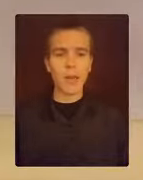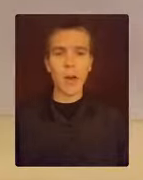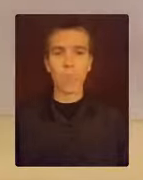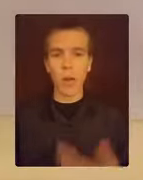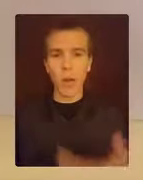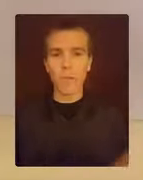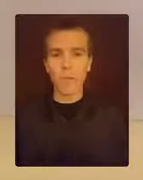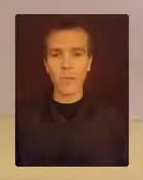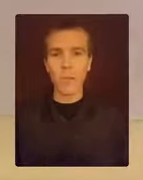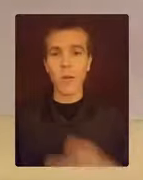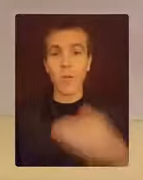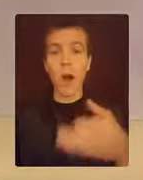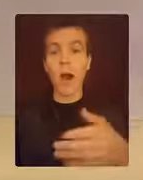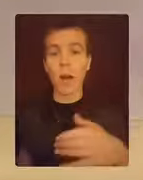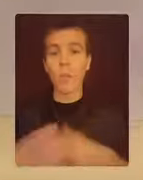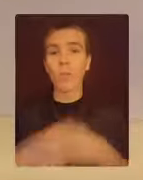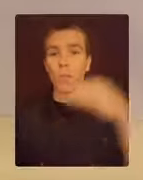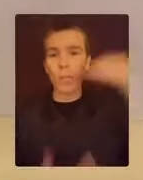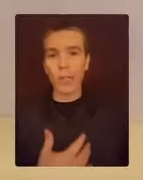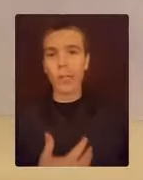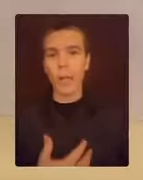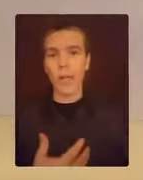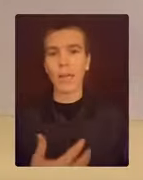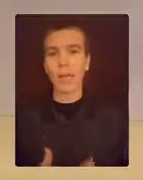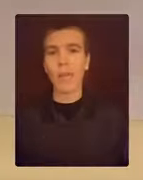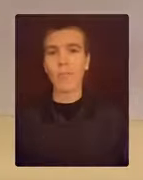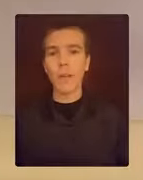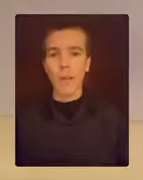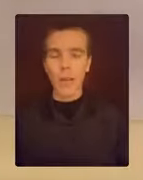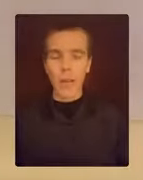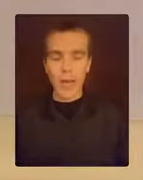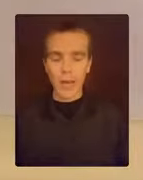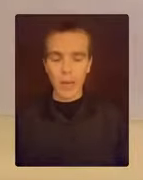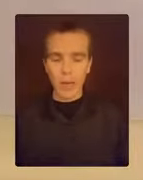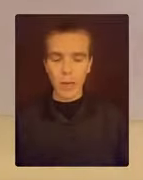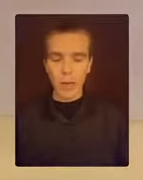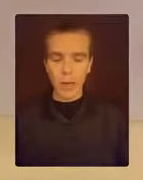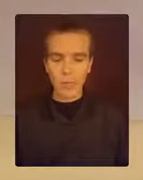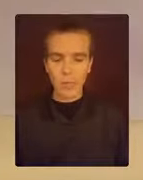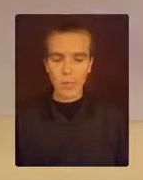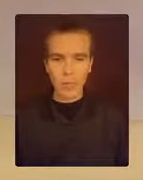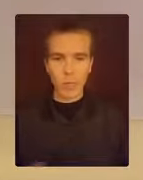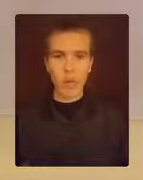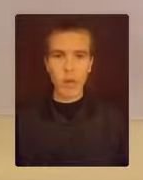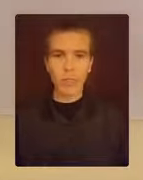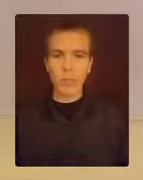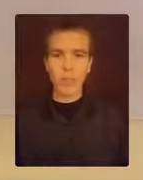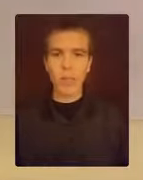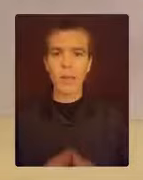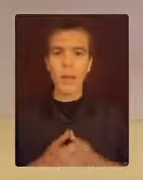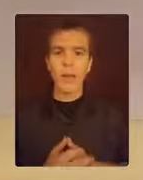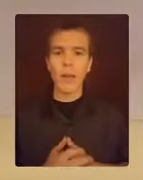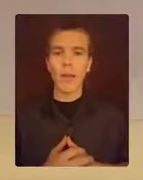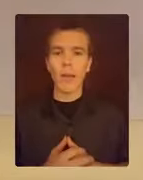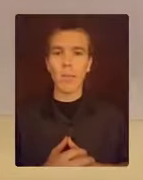sitting on a bluff or a rock overlooking a cliff, and he's sitting